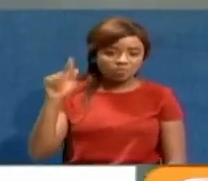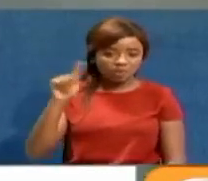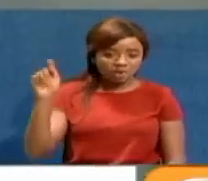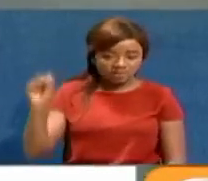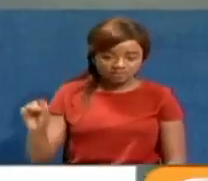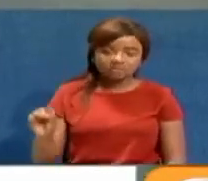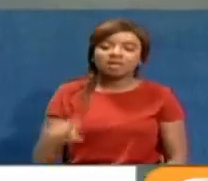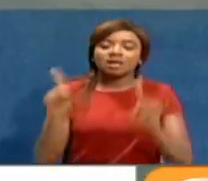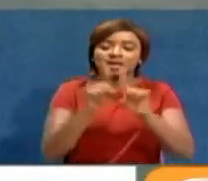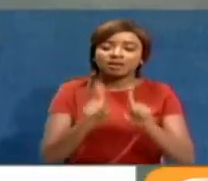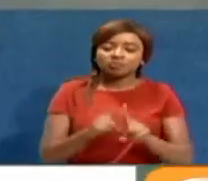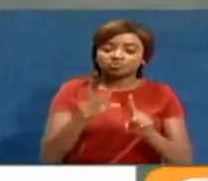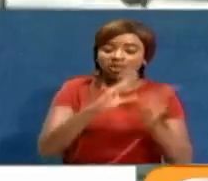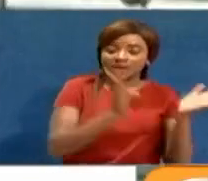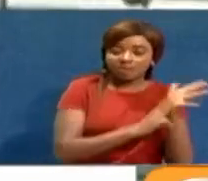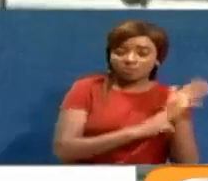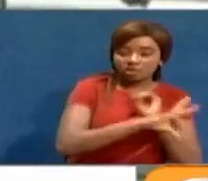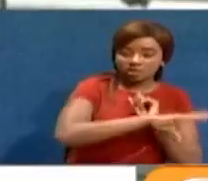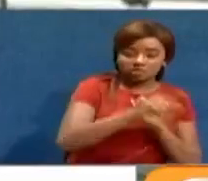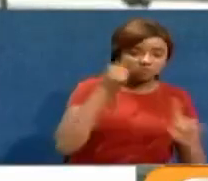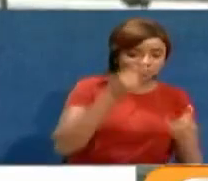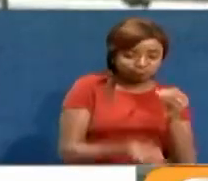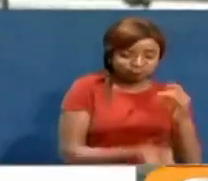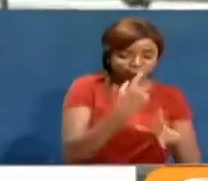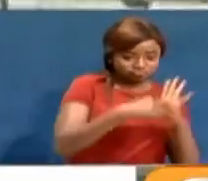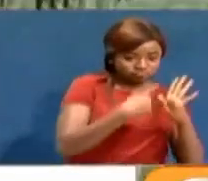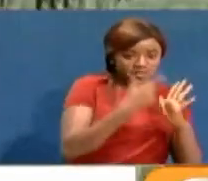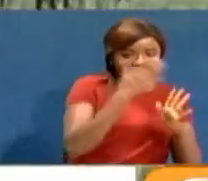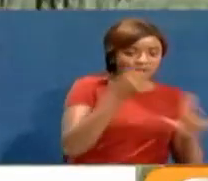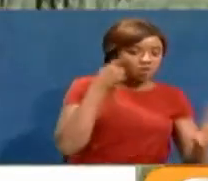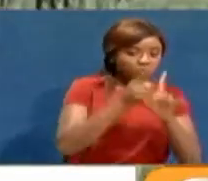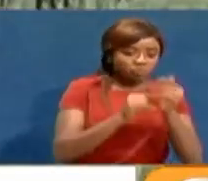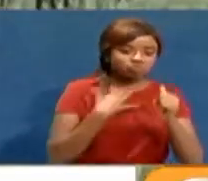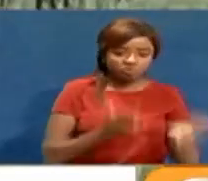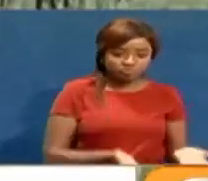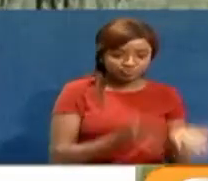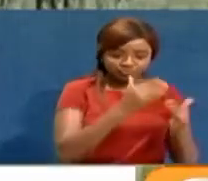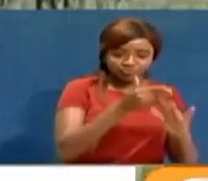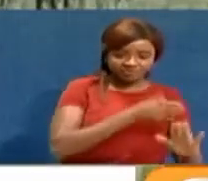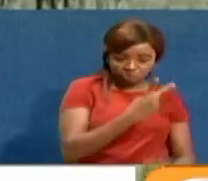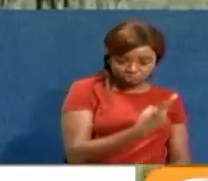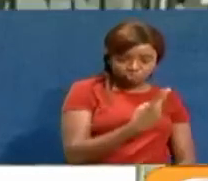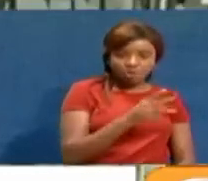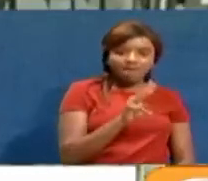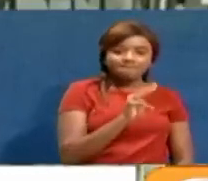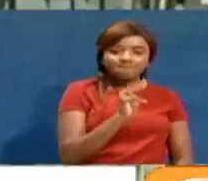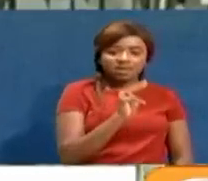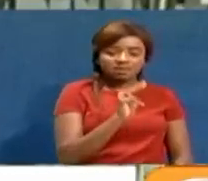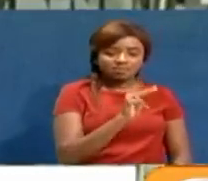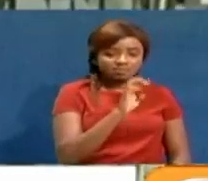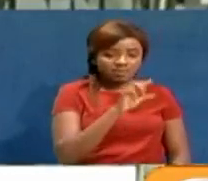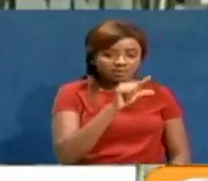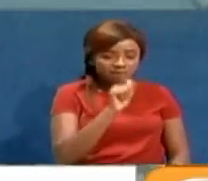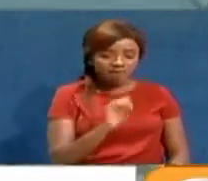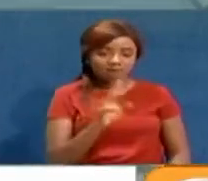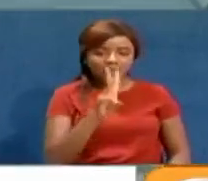Gogo Power Plant in Migori County, which is aimed at increasing the current installed capacity from 2 to 10 megawatts. Kengen is also